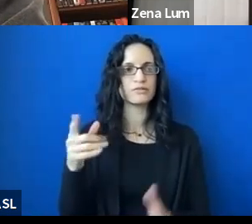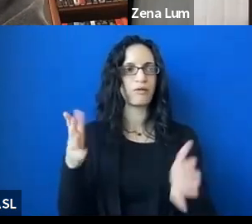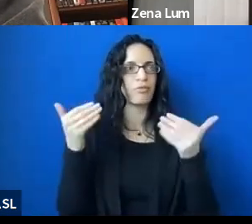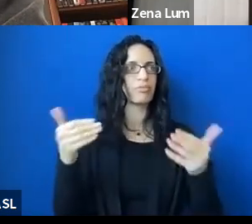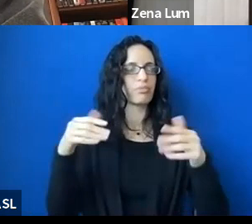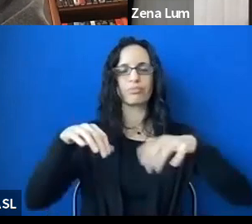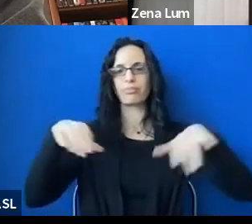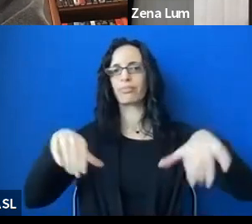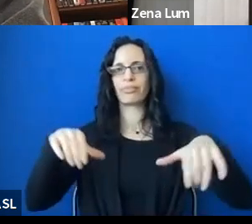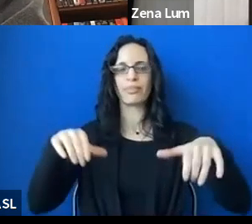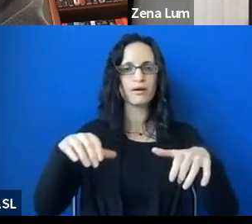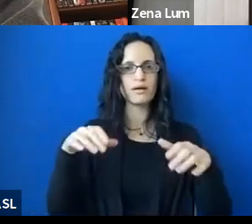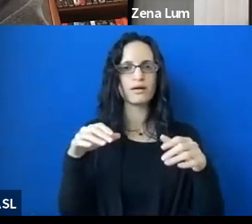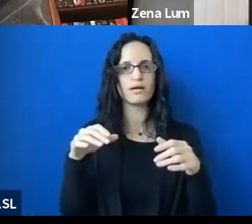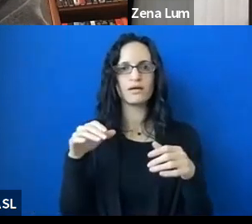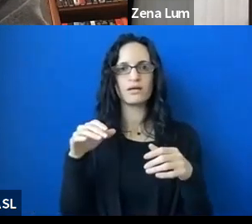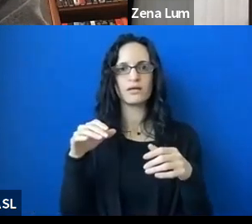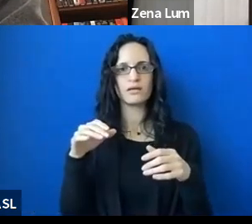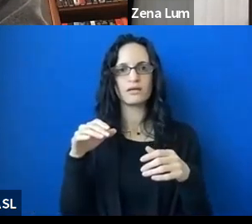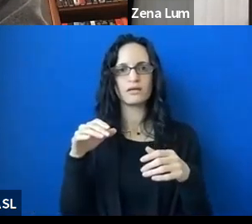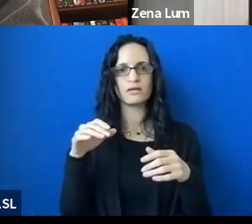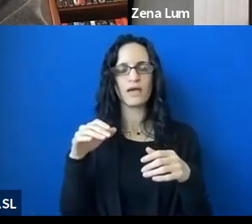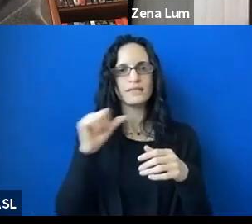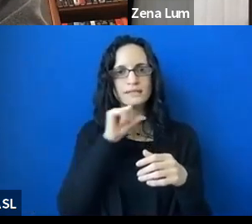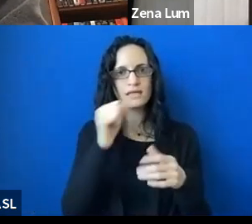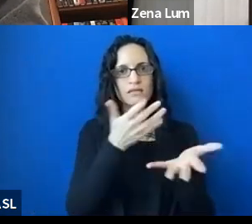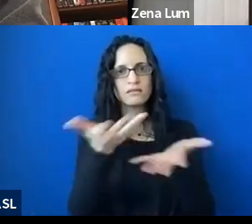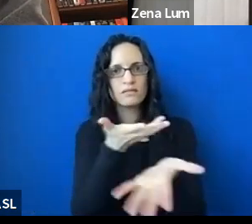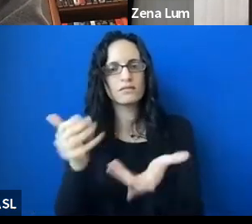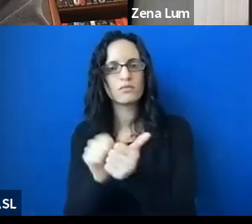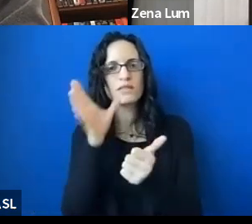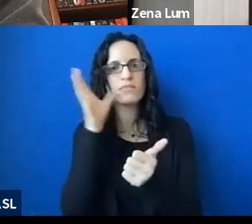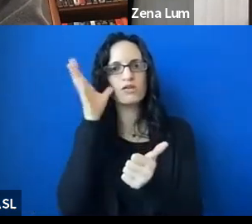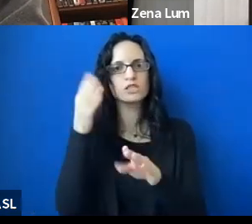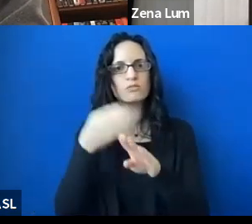not consulted parents before they've come up with decisions. So